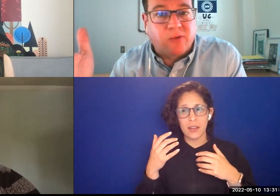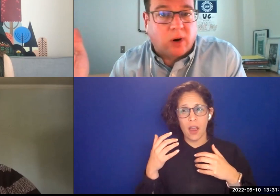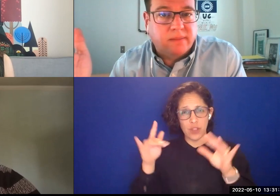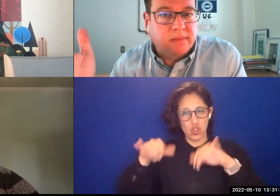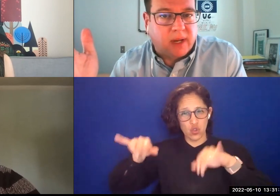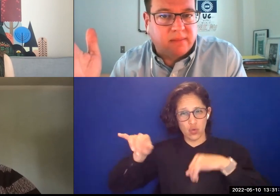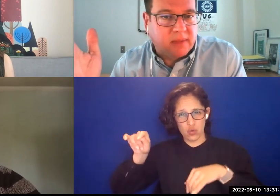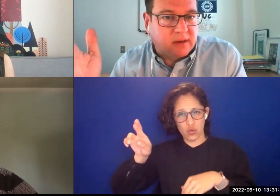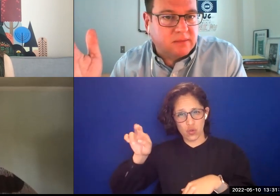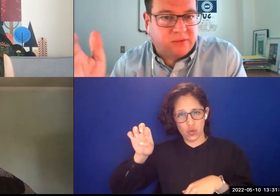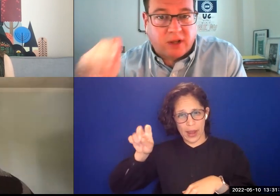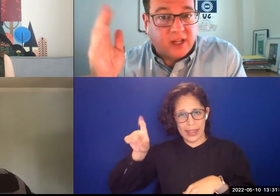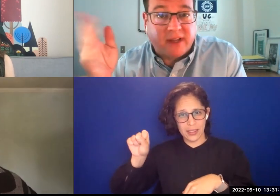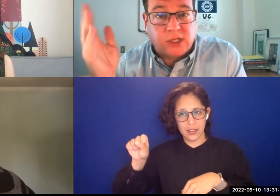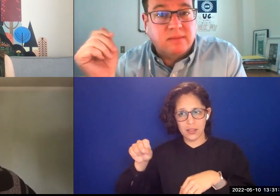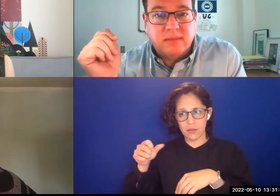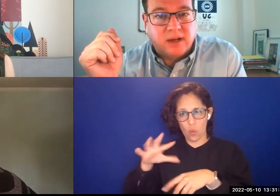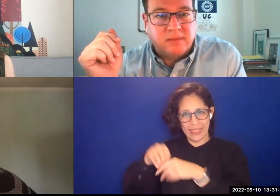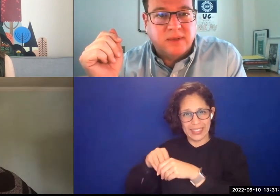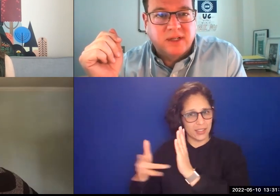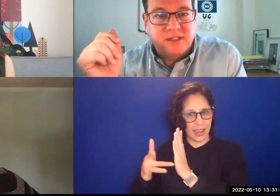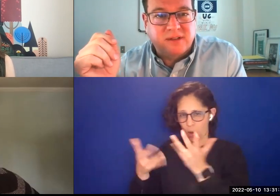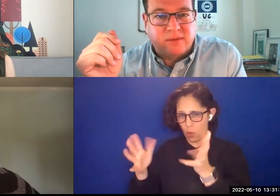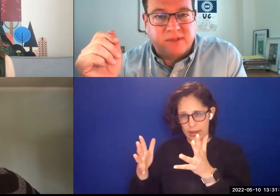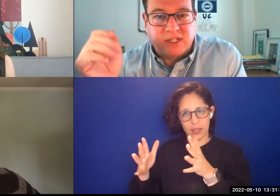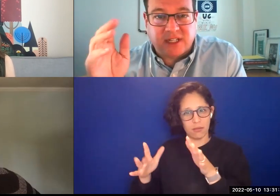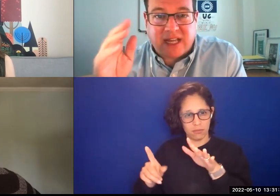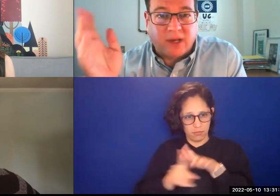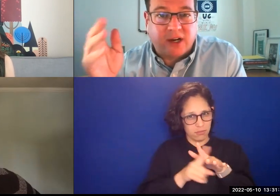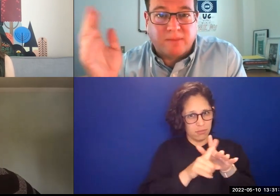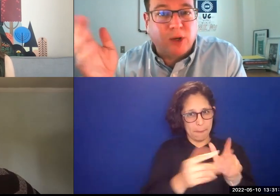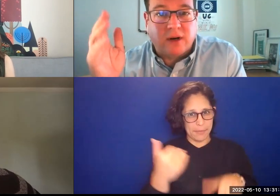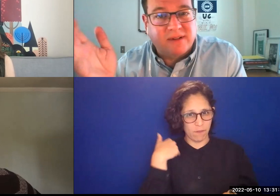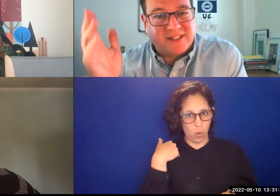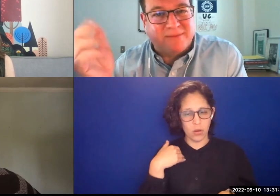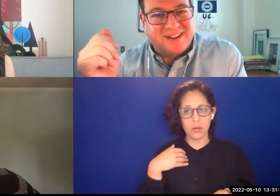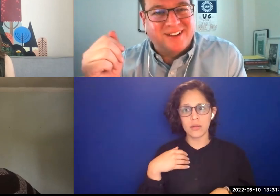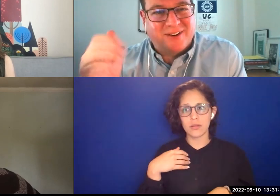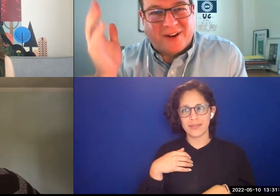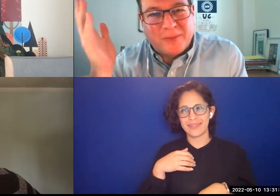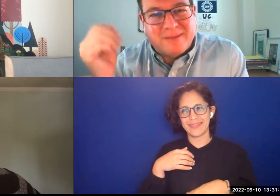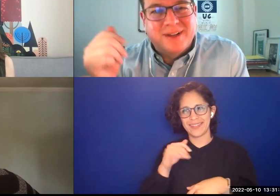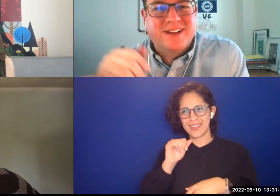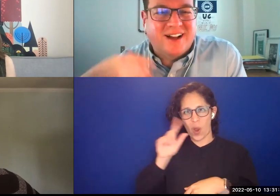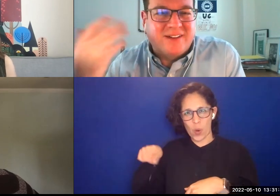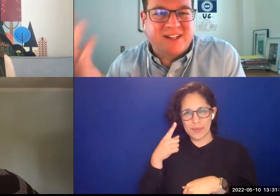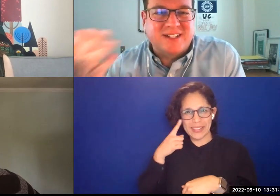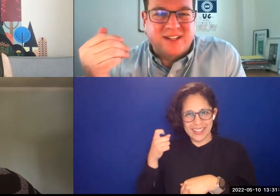existed before, right? They're for all the innovation, just because it's happening on a computer doesn't mean, or on the